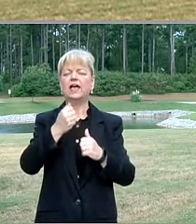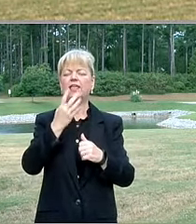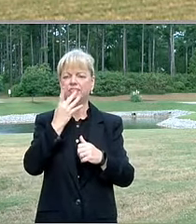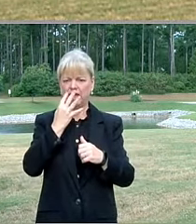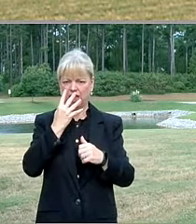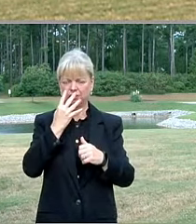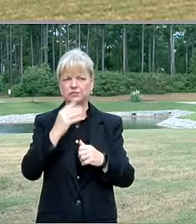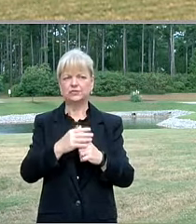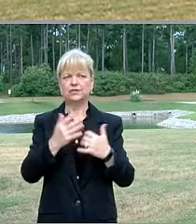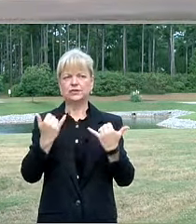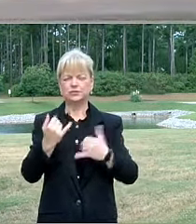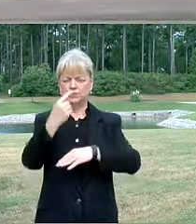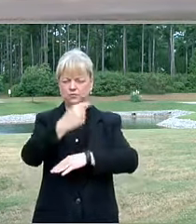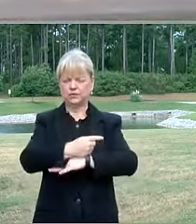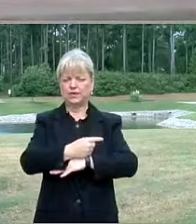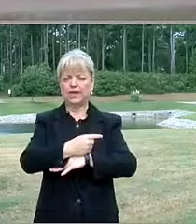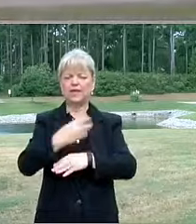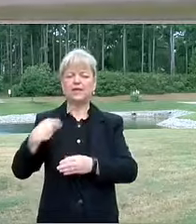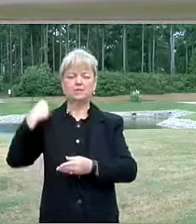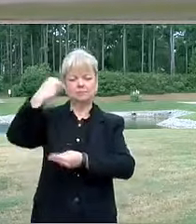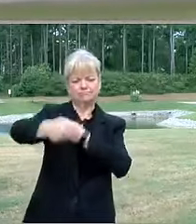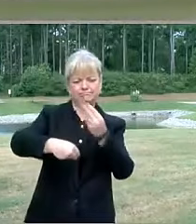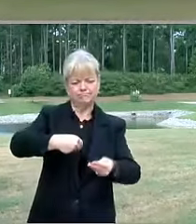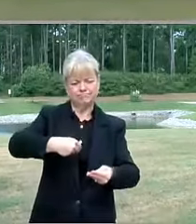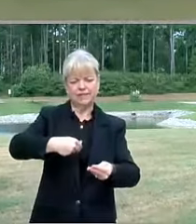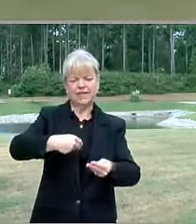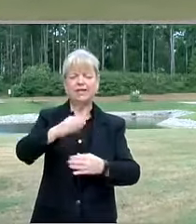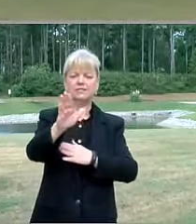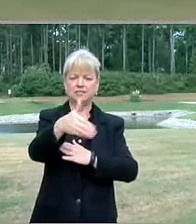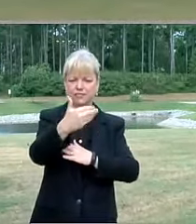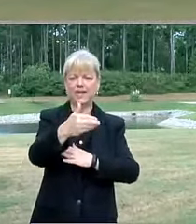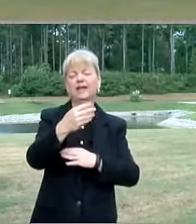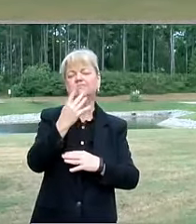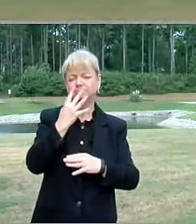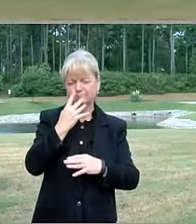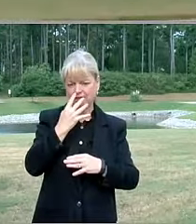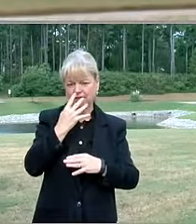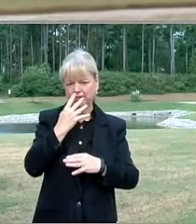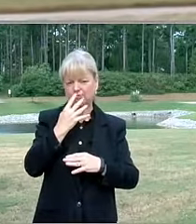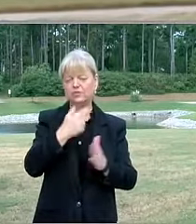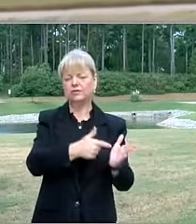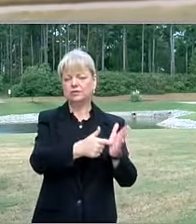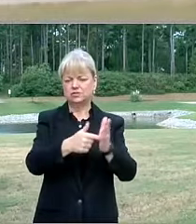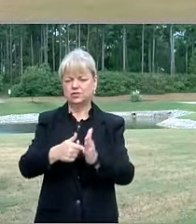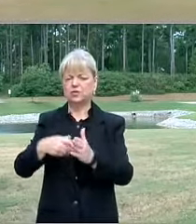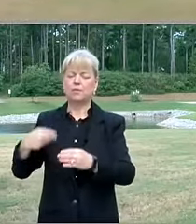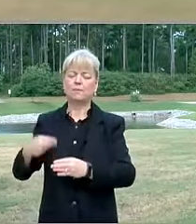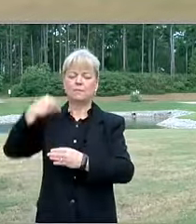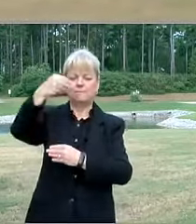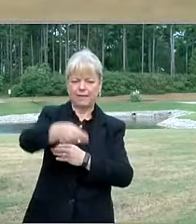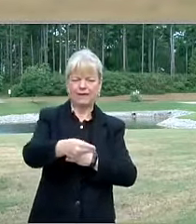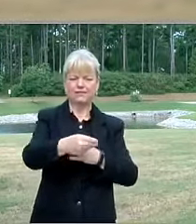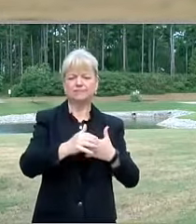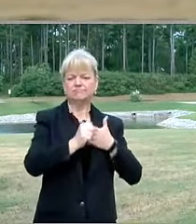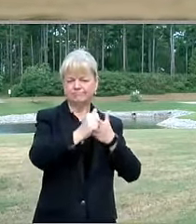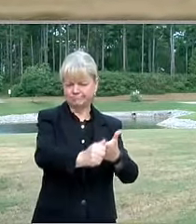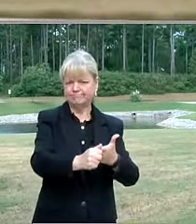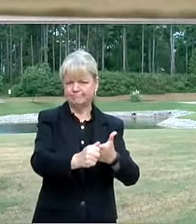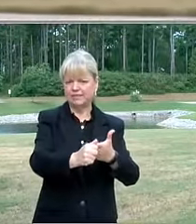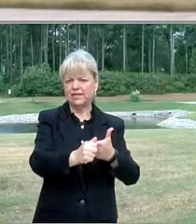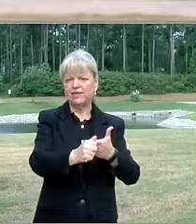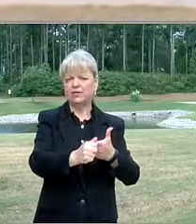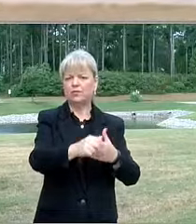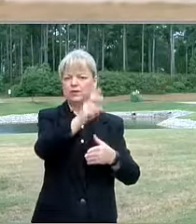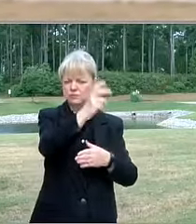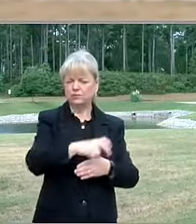Today, the passing of the USASAC colors symbolizes the unit's transfer of command to Brigadier General Pepper. With the transfer of the colors,